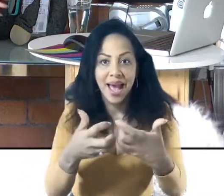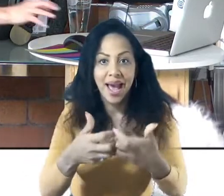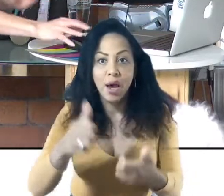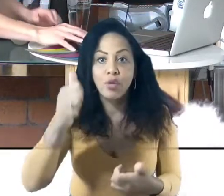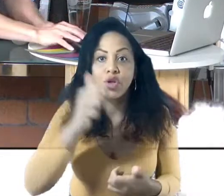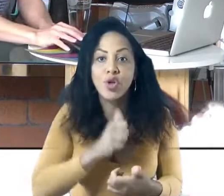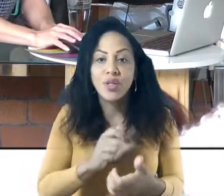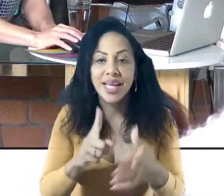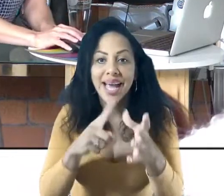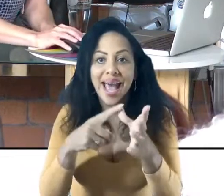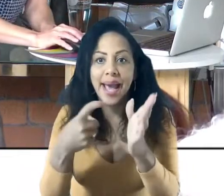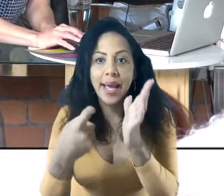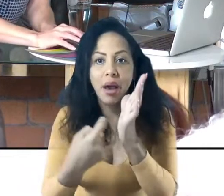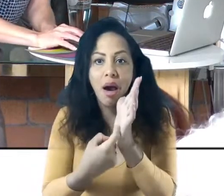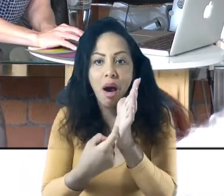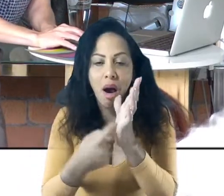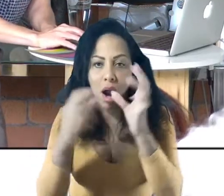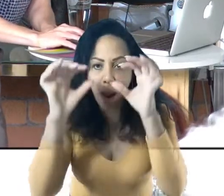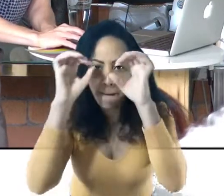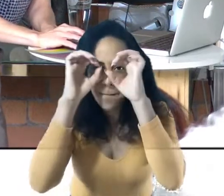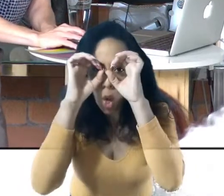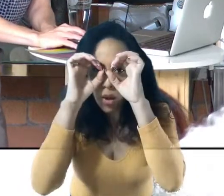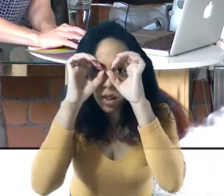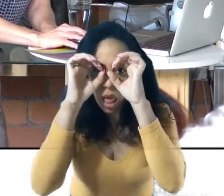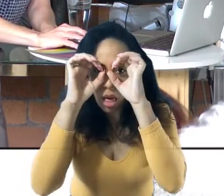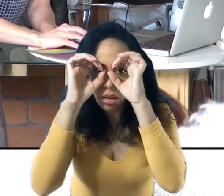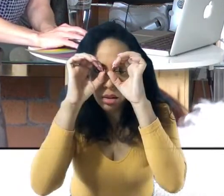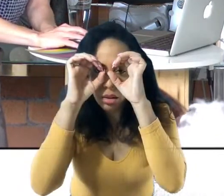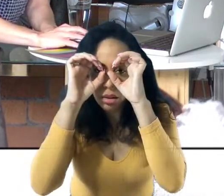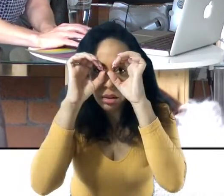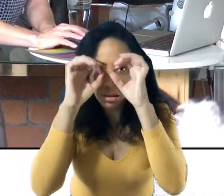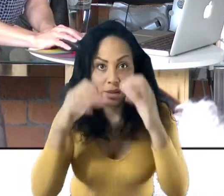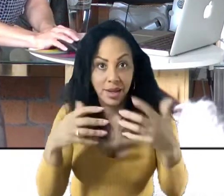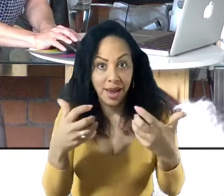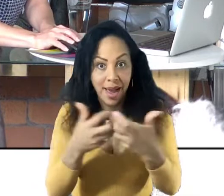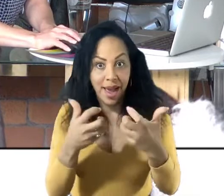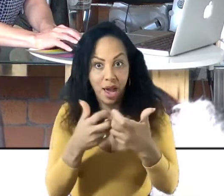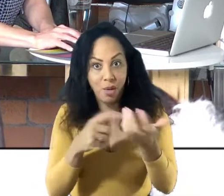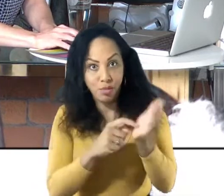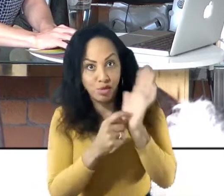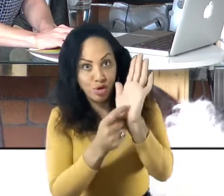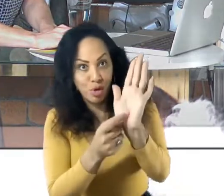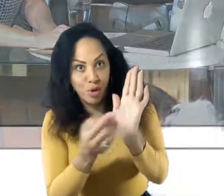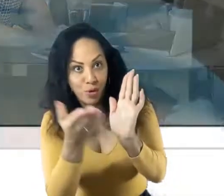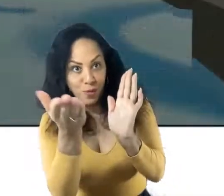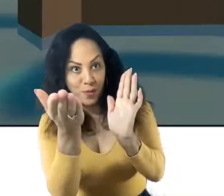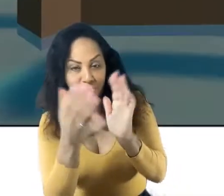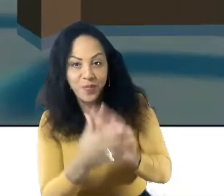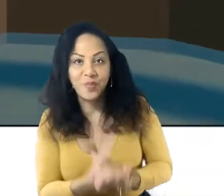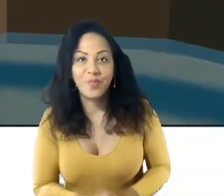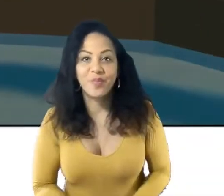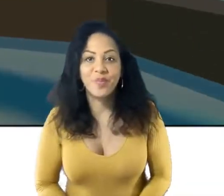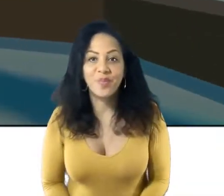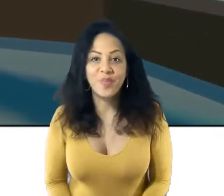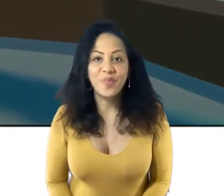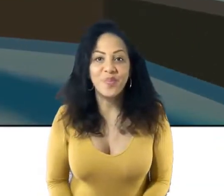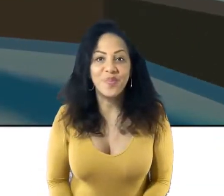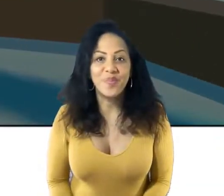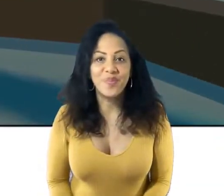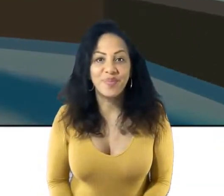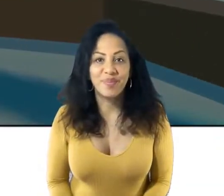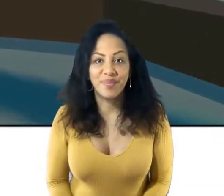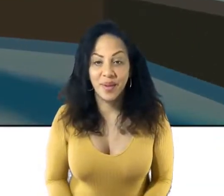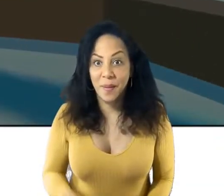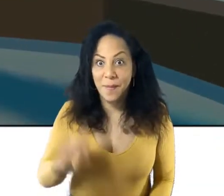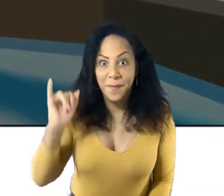for example, see this little, oh look, there's a boat again. If they need to see this cottage